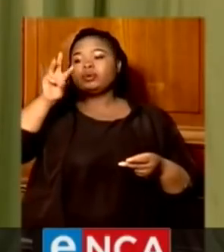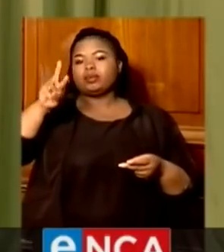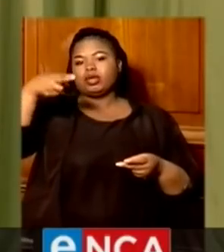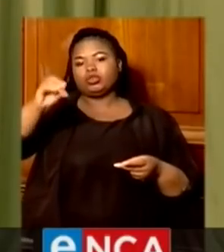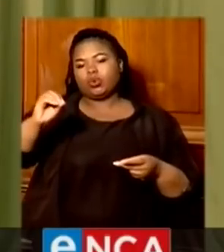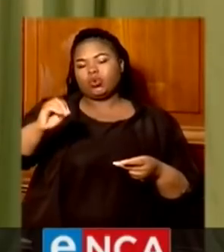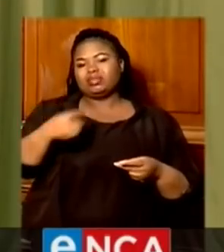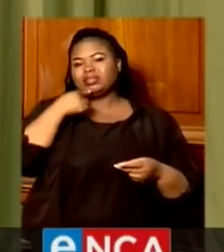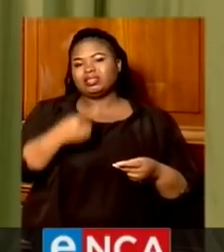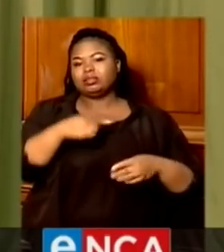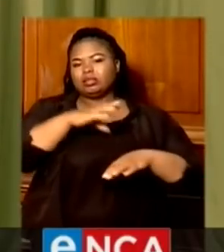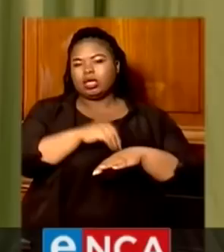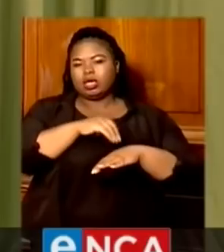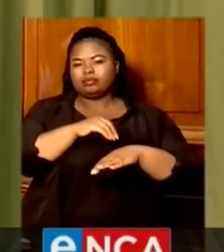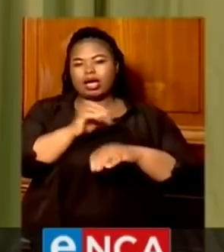at